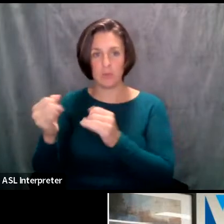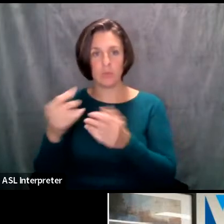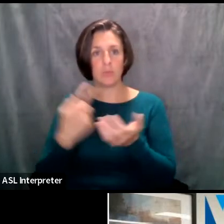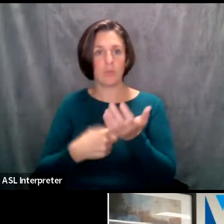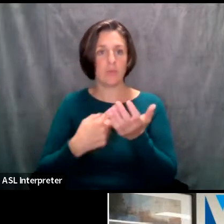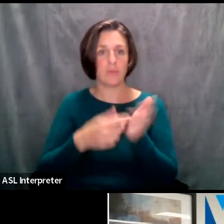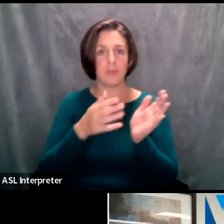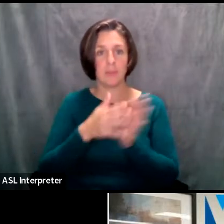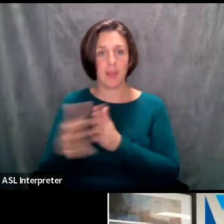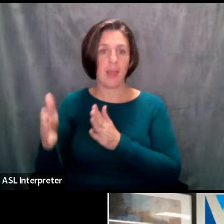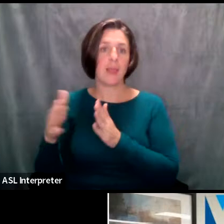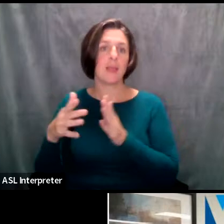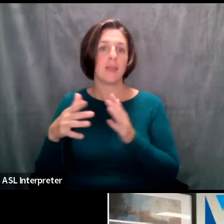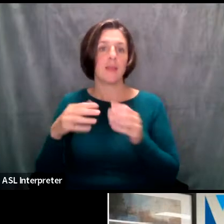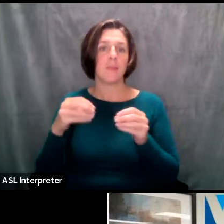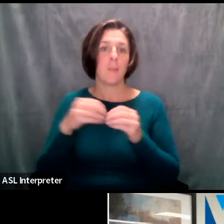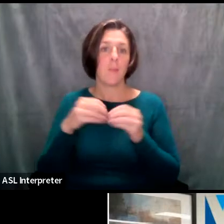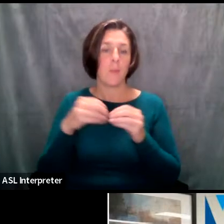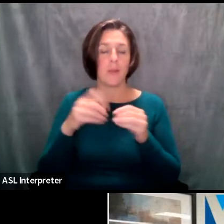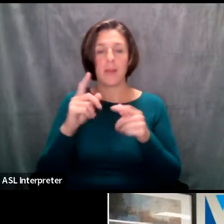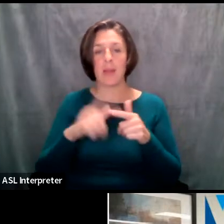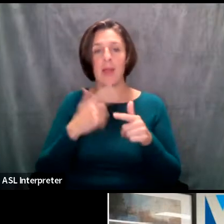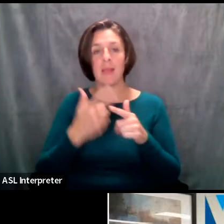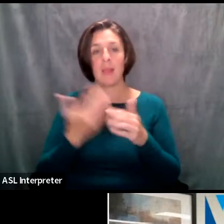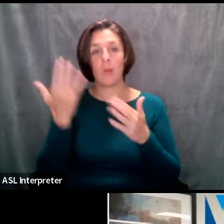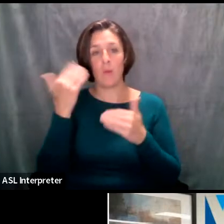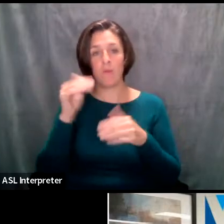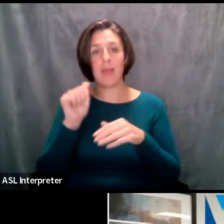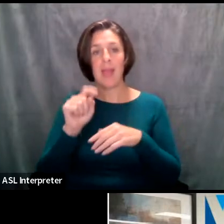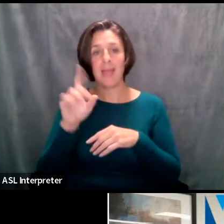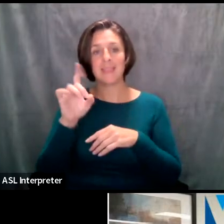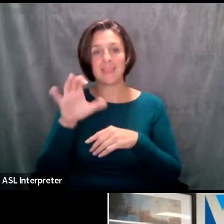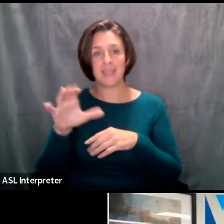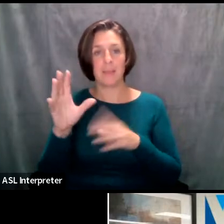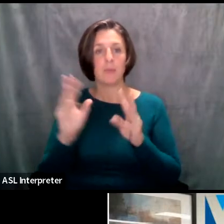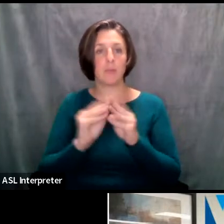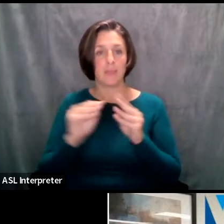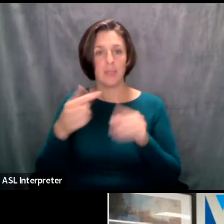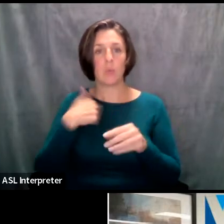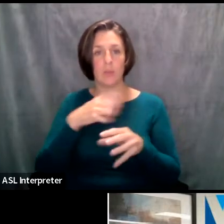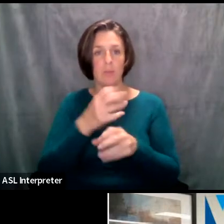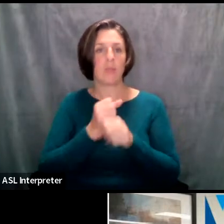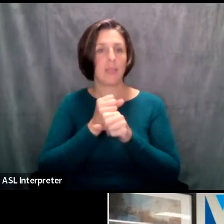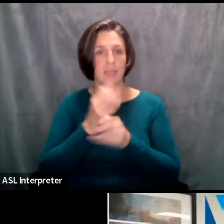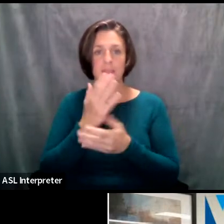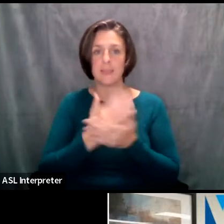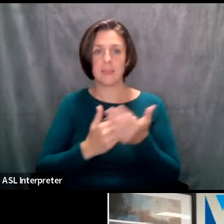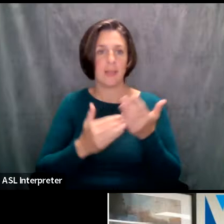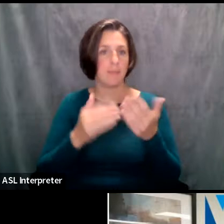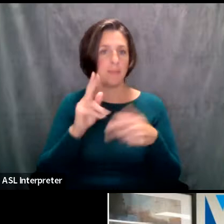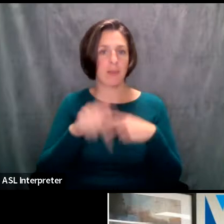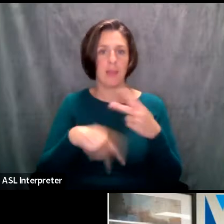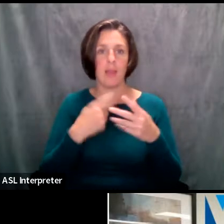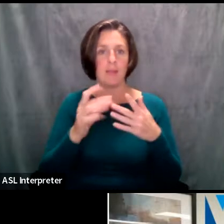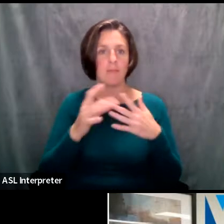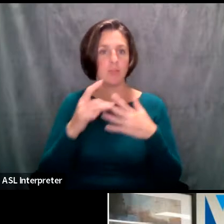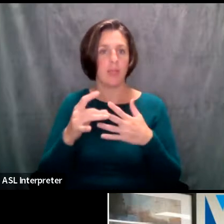even further. And then hopefully at the December meeting, we would get some kind of direction to push